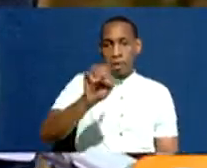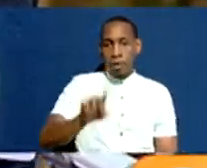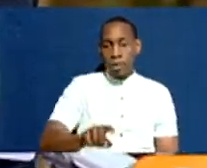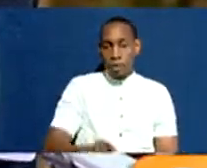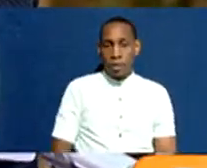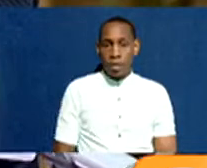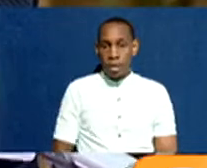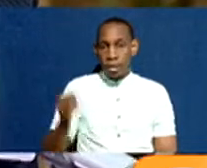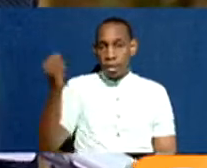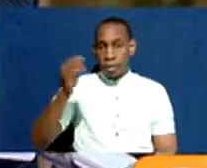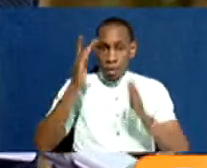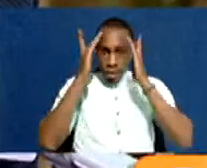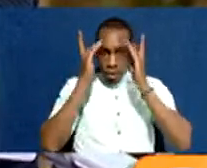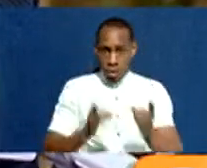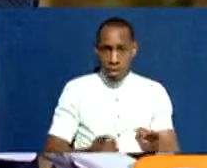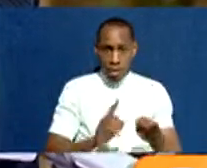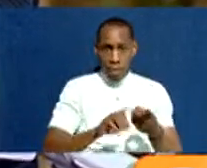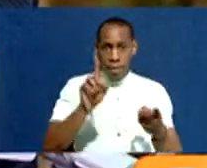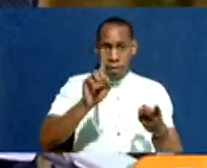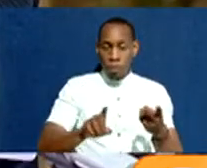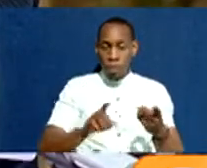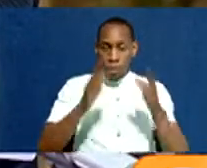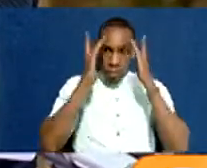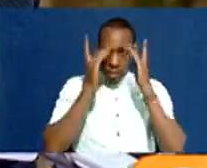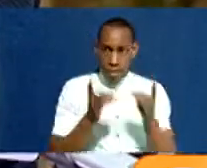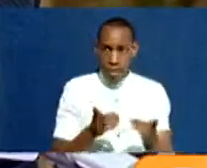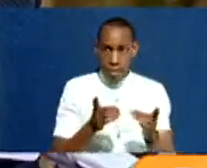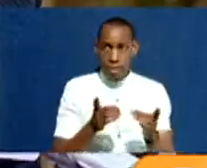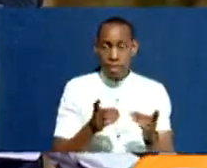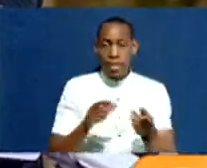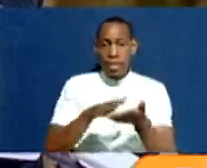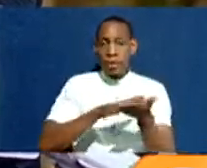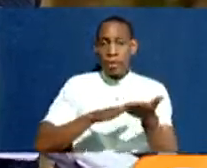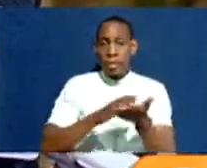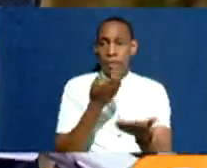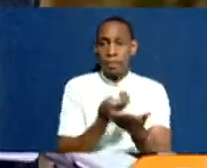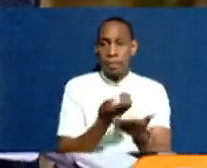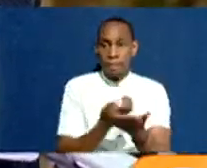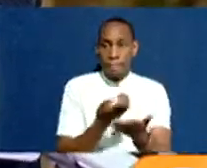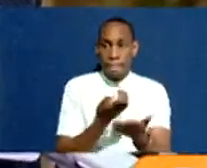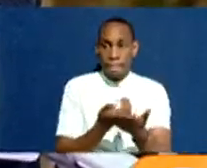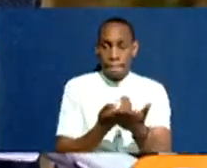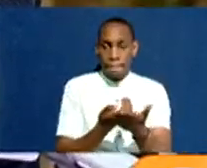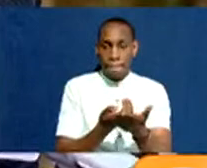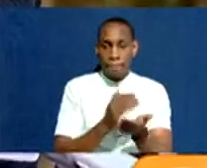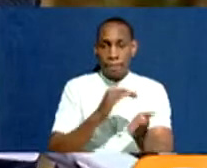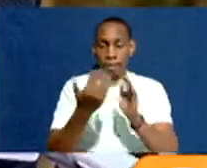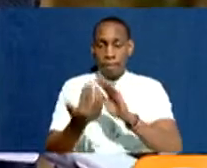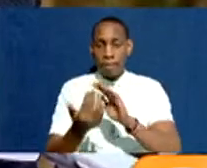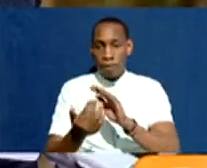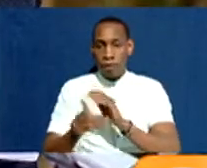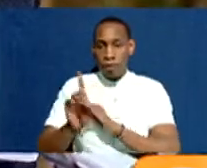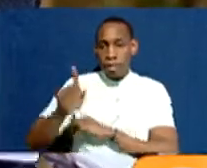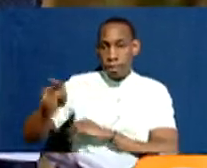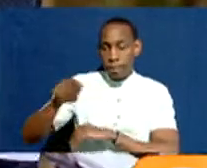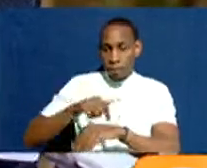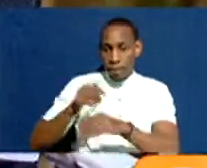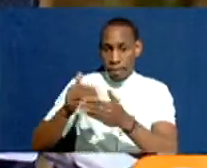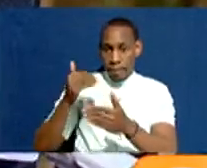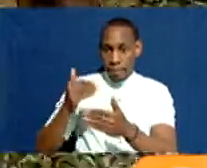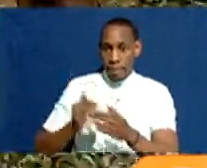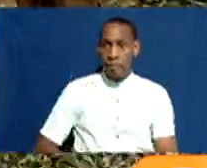decision, or was it a decision that was based on the evidence that was placed before him at that